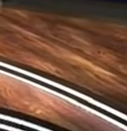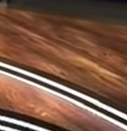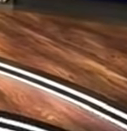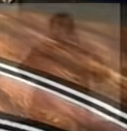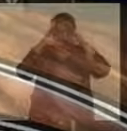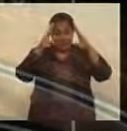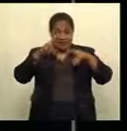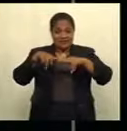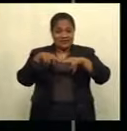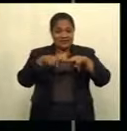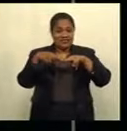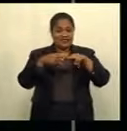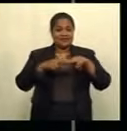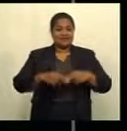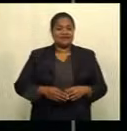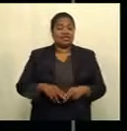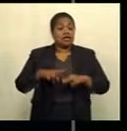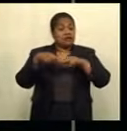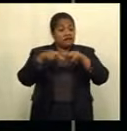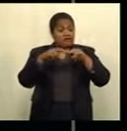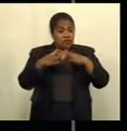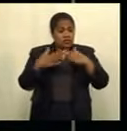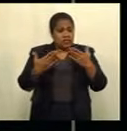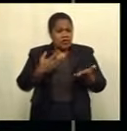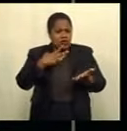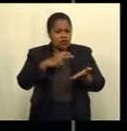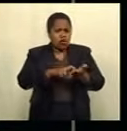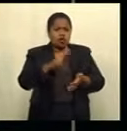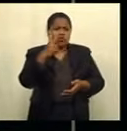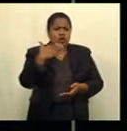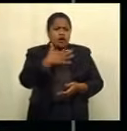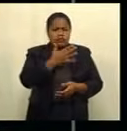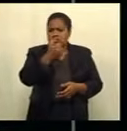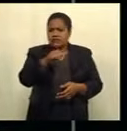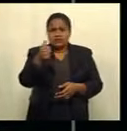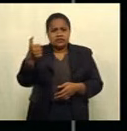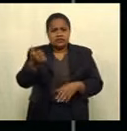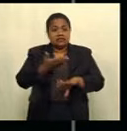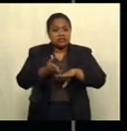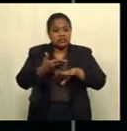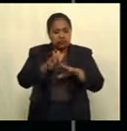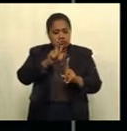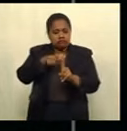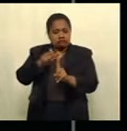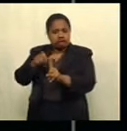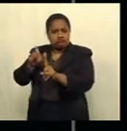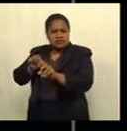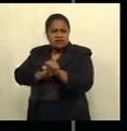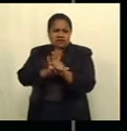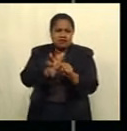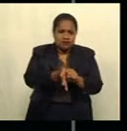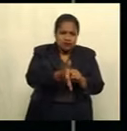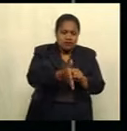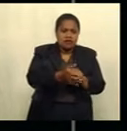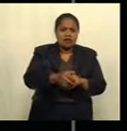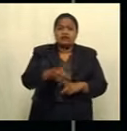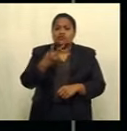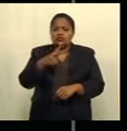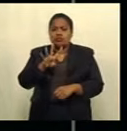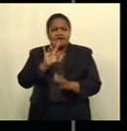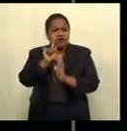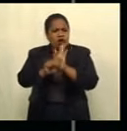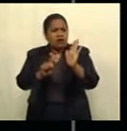Bulavanaka, Fiji. Fiji has recorded 266 new cases of COVID-19 in the 24-hour